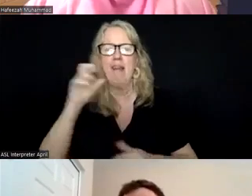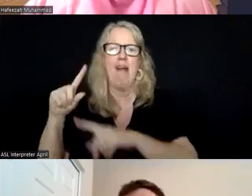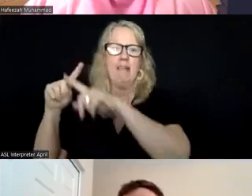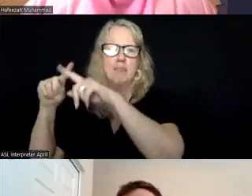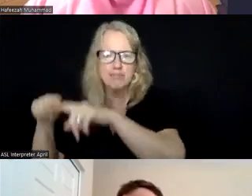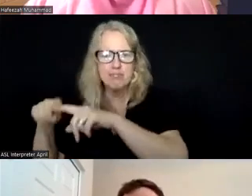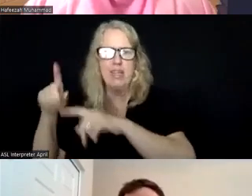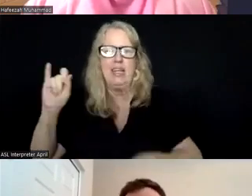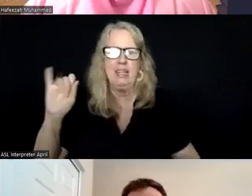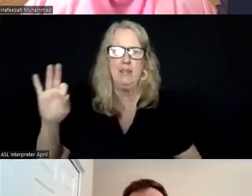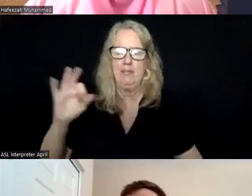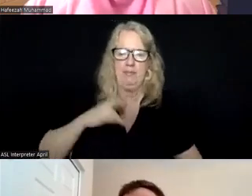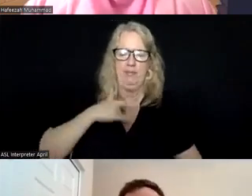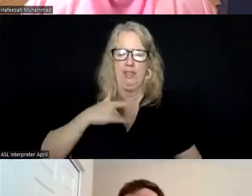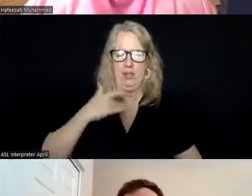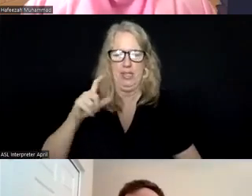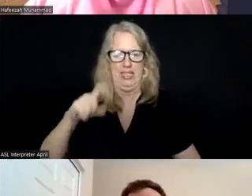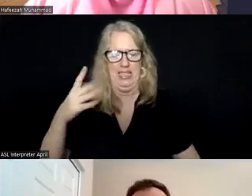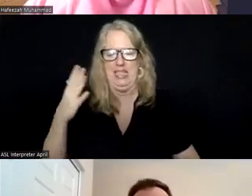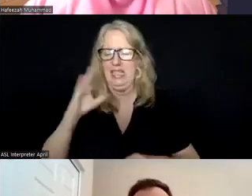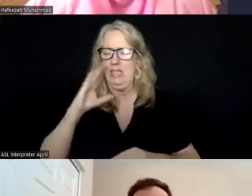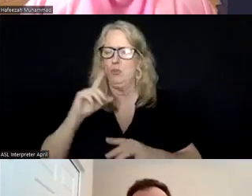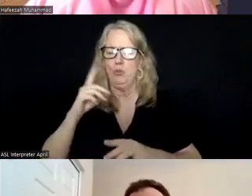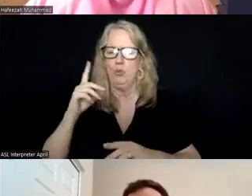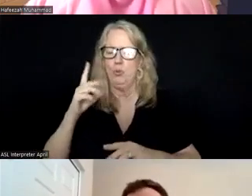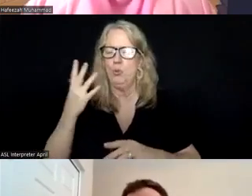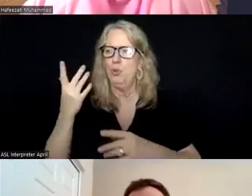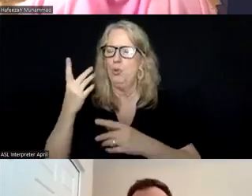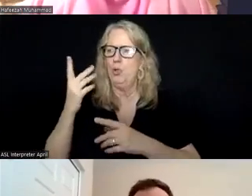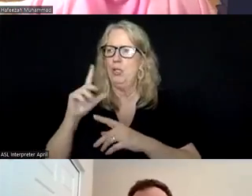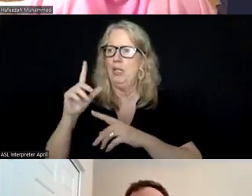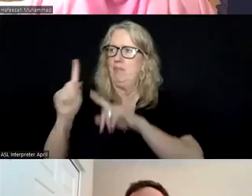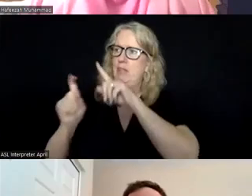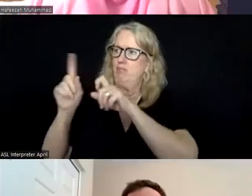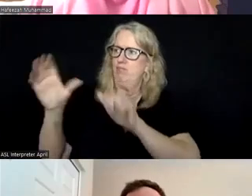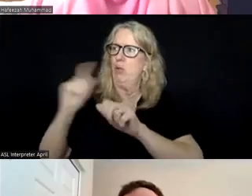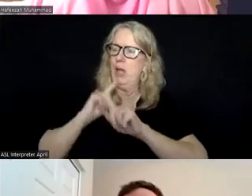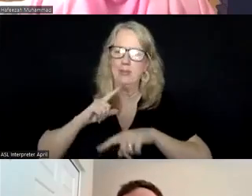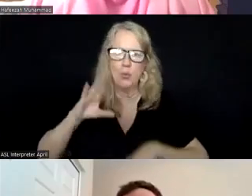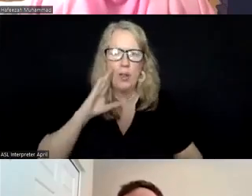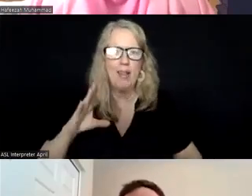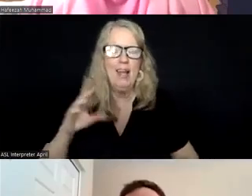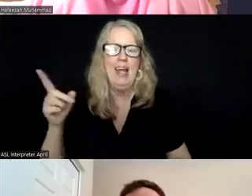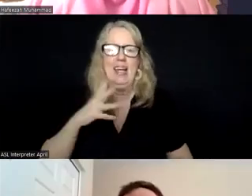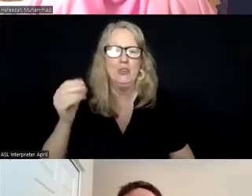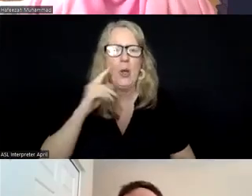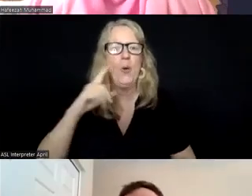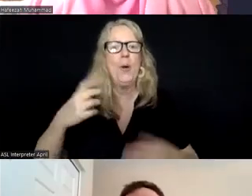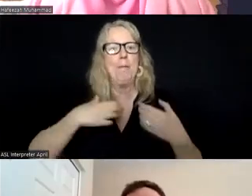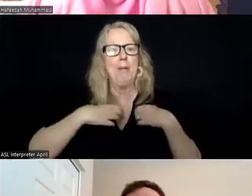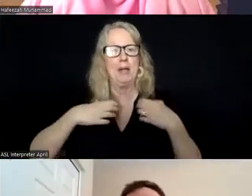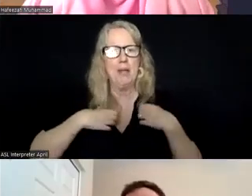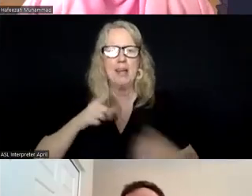I feel like I need questions answered on day to day. And then another thing that makes Backpack one of a kind